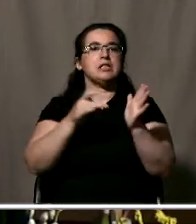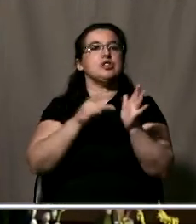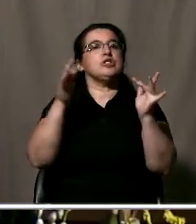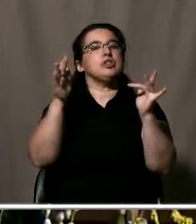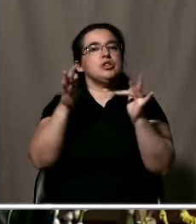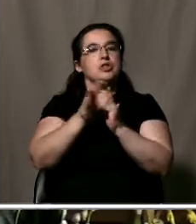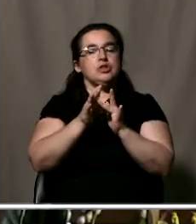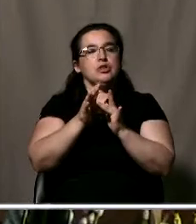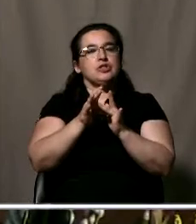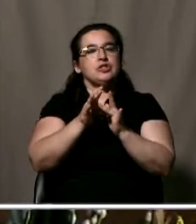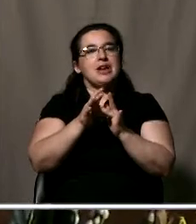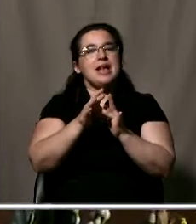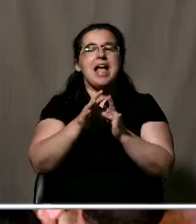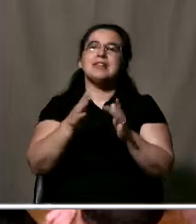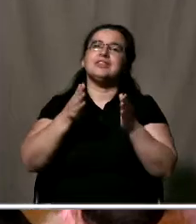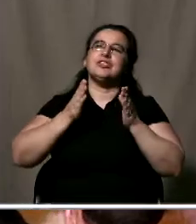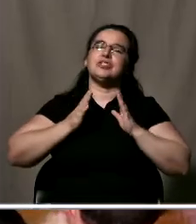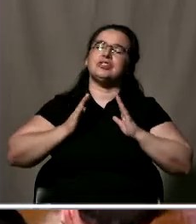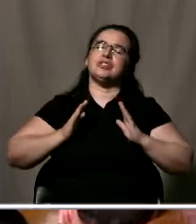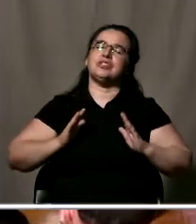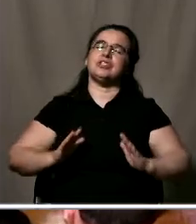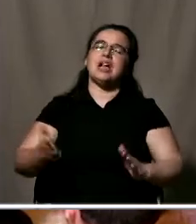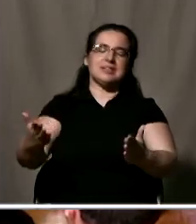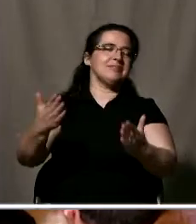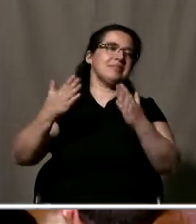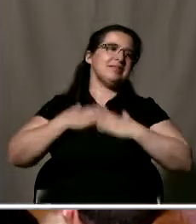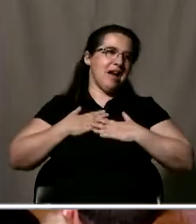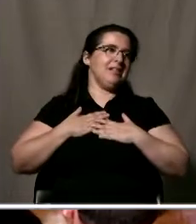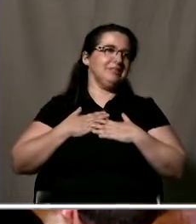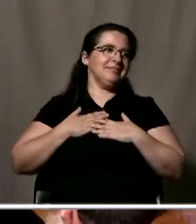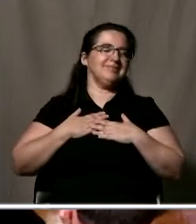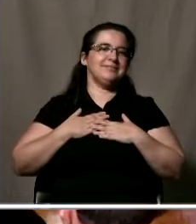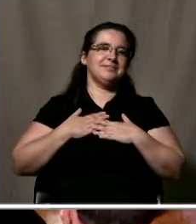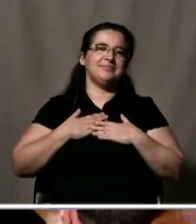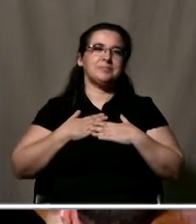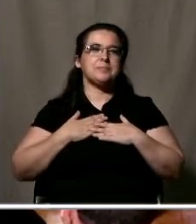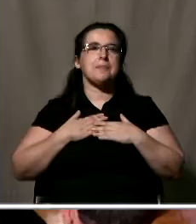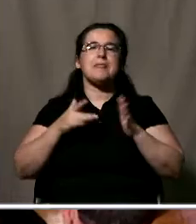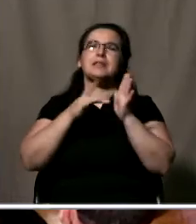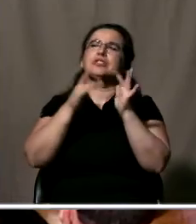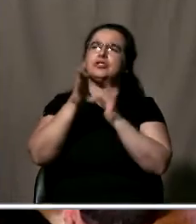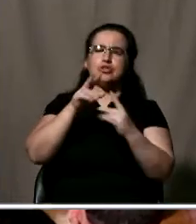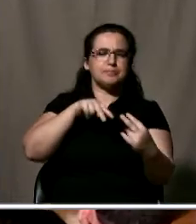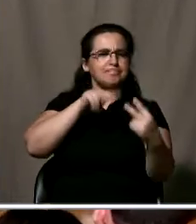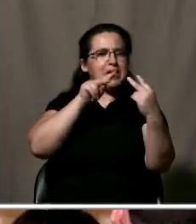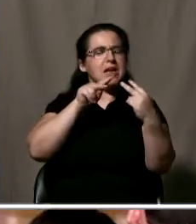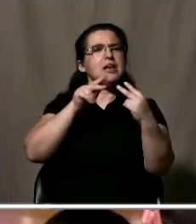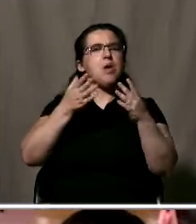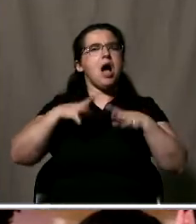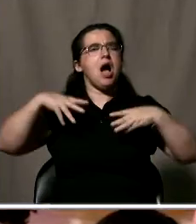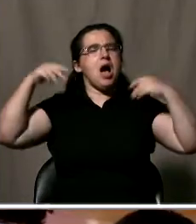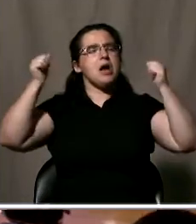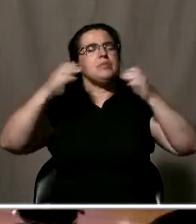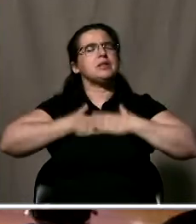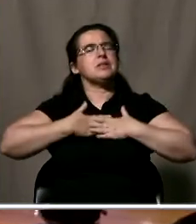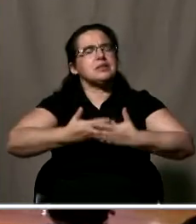gives me rest. Jesus é aquele que me dá repouso. Looking to Jesus, I find rest for quando my troubled soul. Quando eu olho para Jesus, eu encontro repouso para a minha alma cansada.